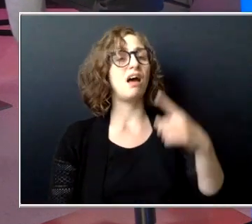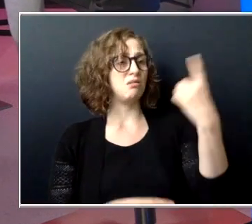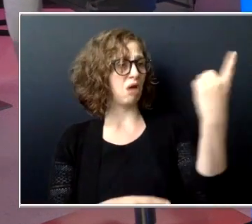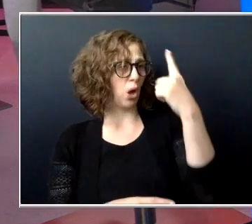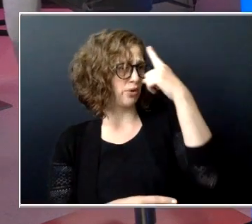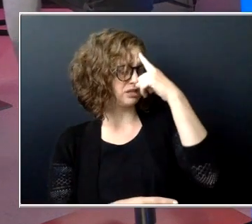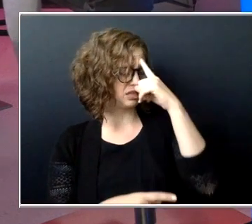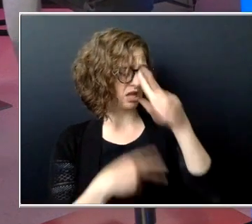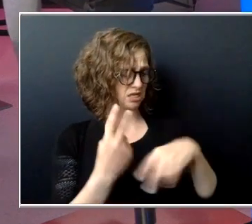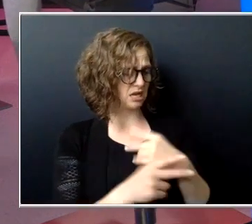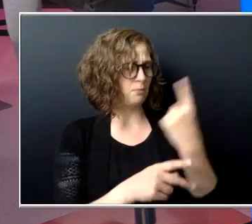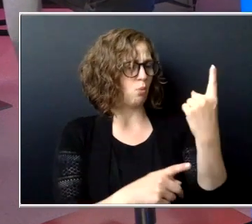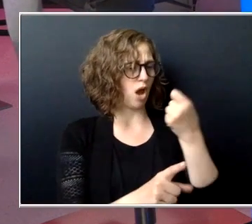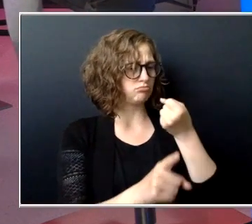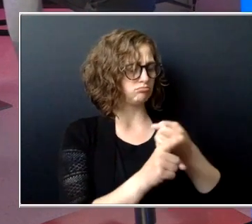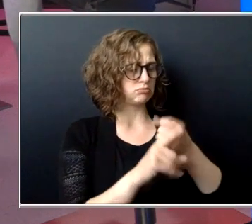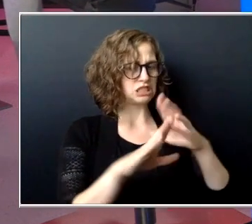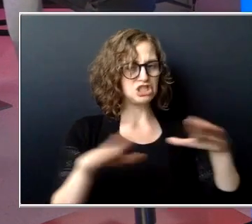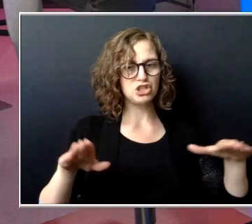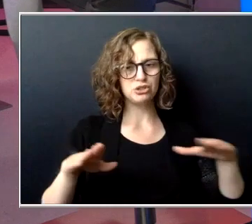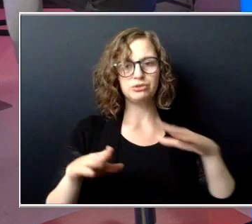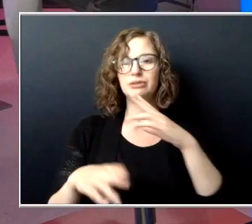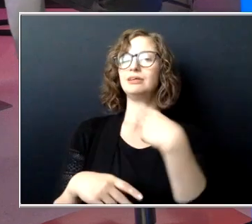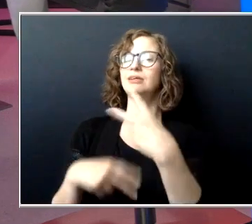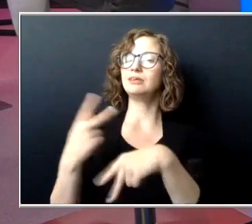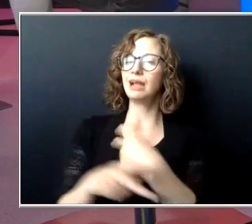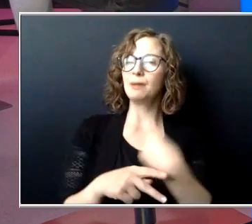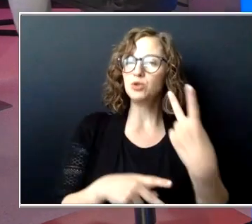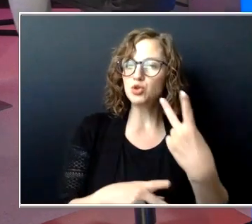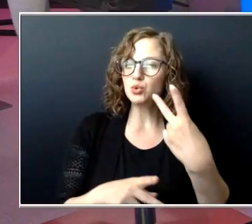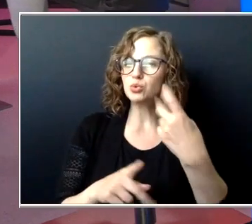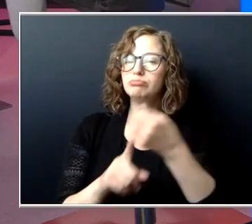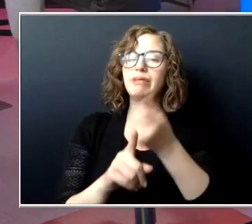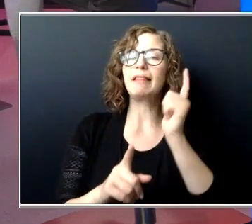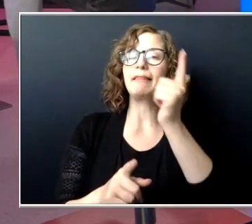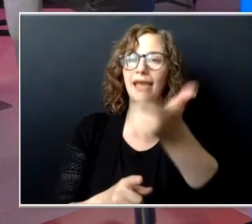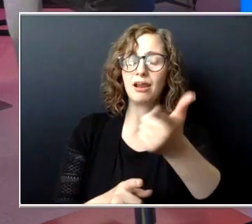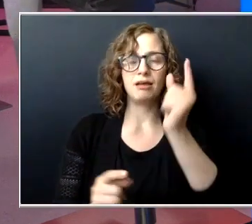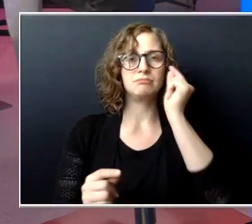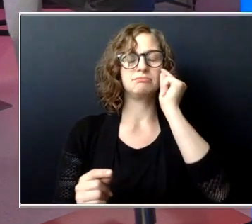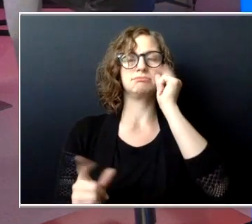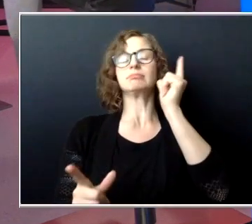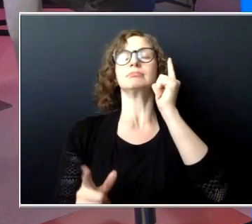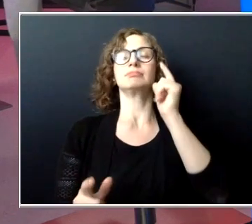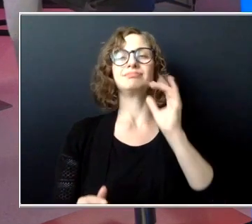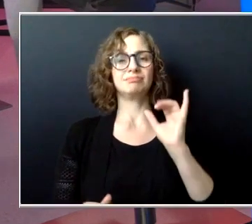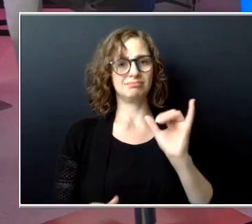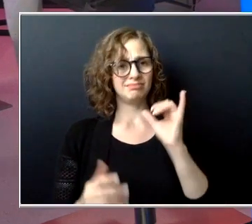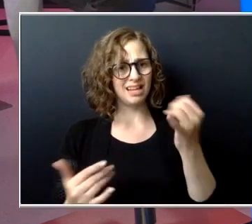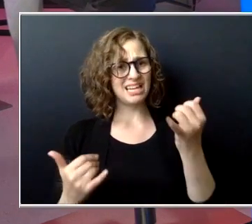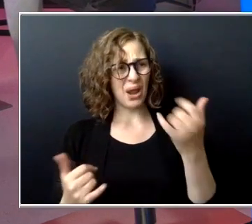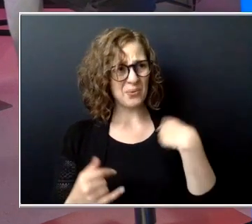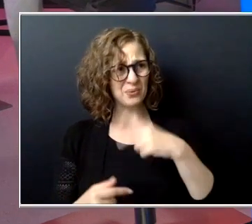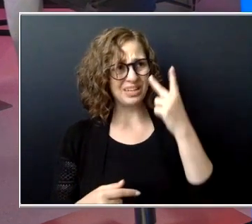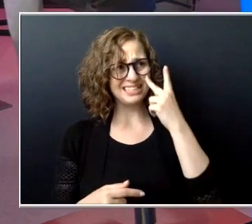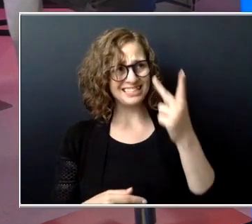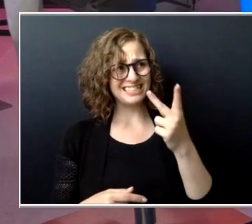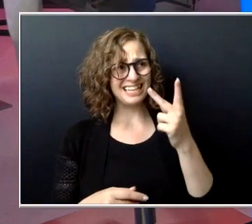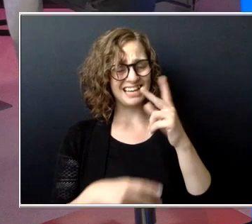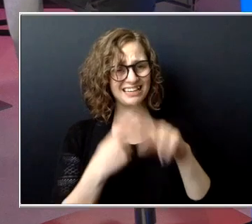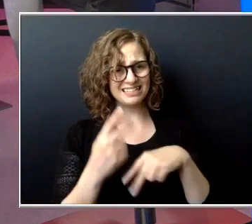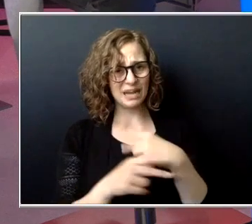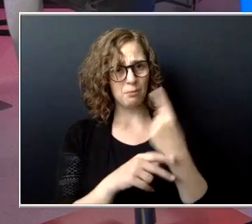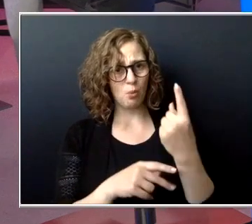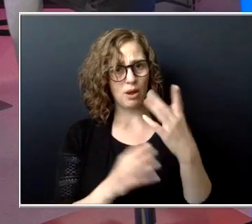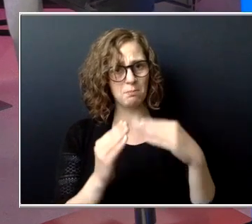life. It is so surprising. Is type 1 being identified more often now in adults, to Charlotte's point? Thank you